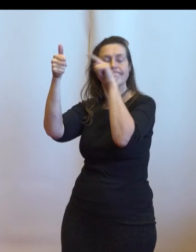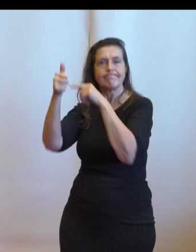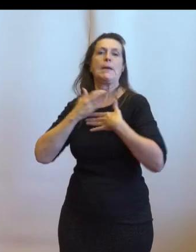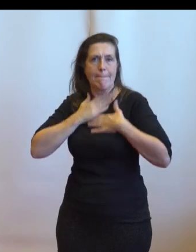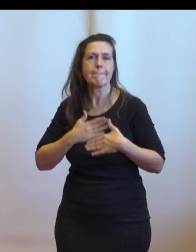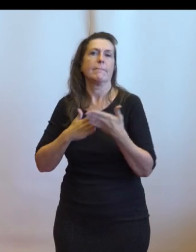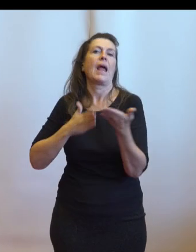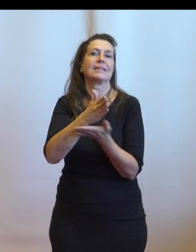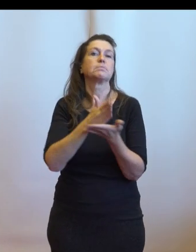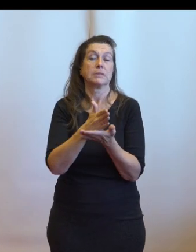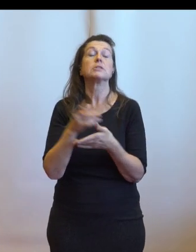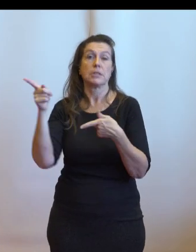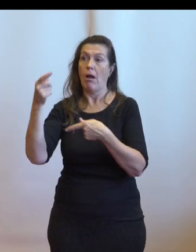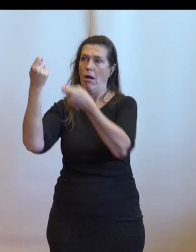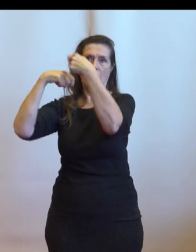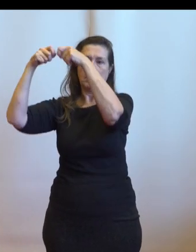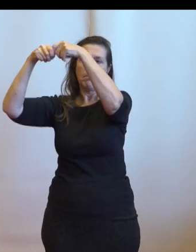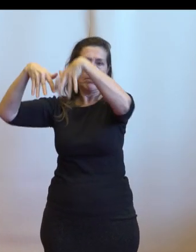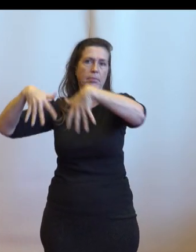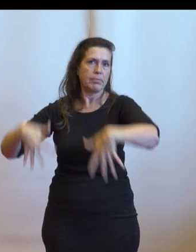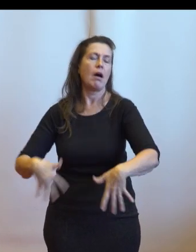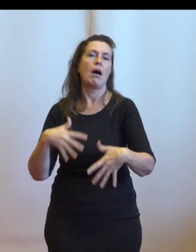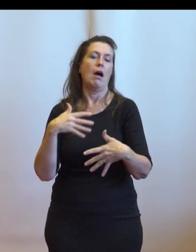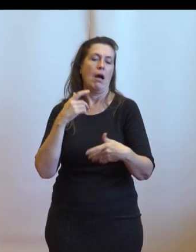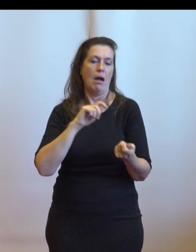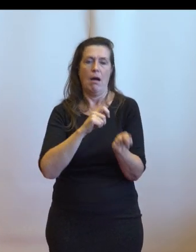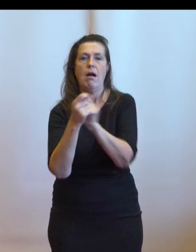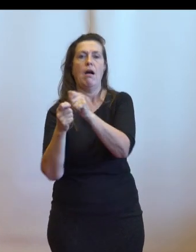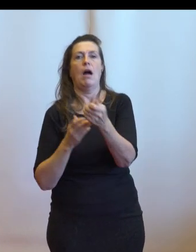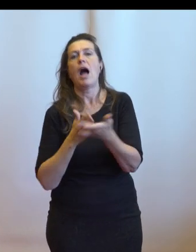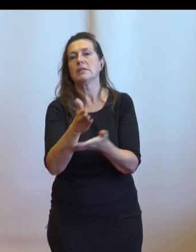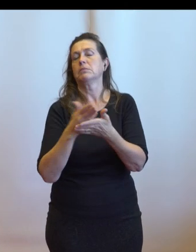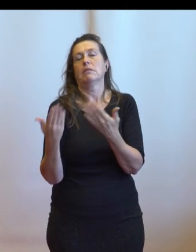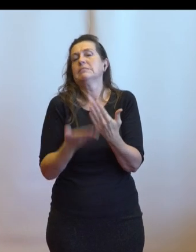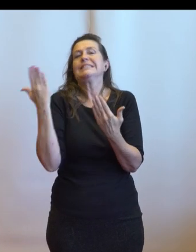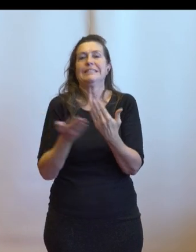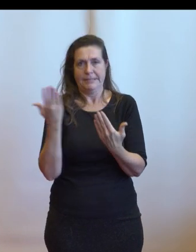up to the Charter can often be that impetus for organisations to then get that commitment, to then be able to do stuff.